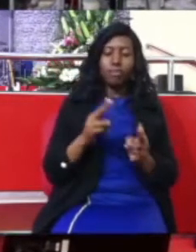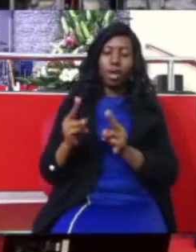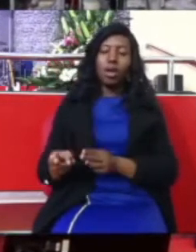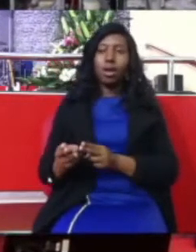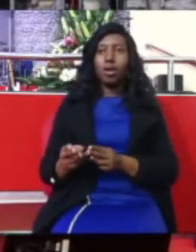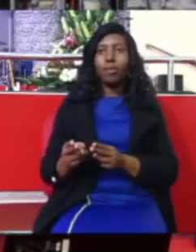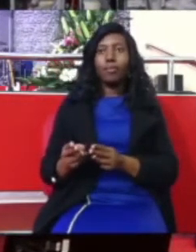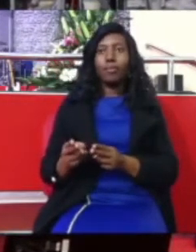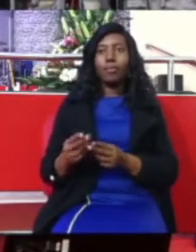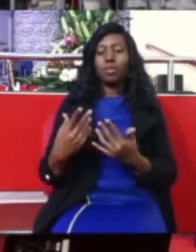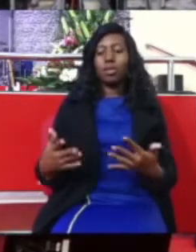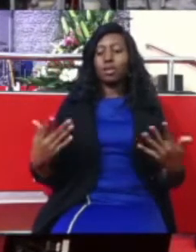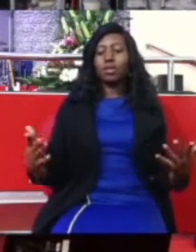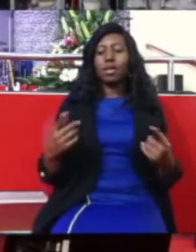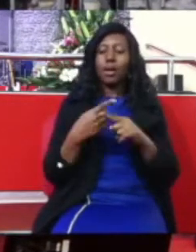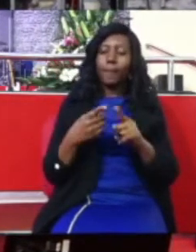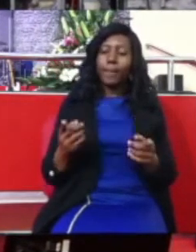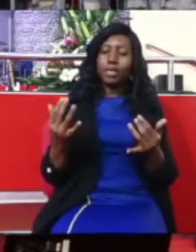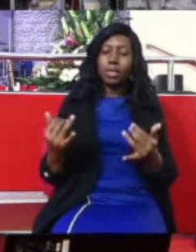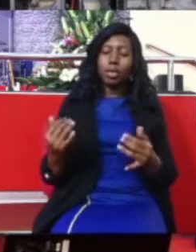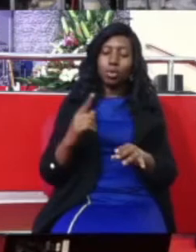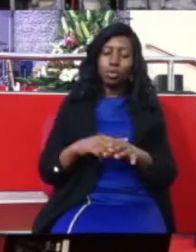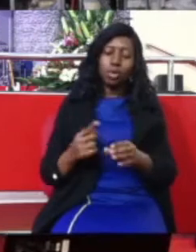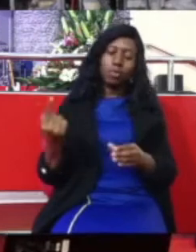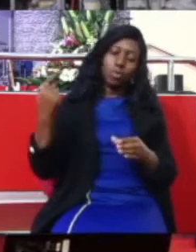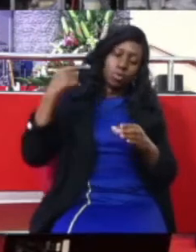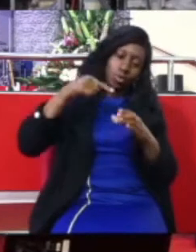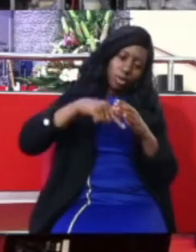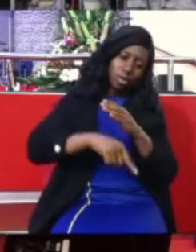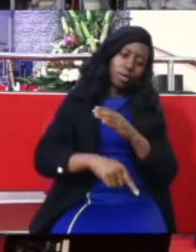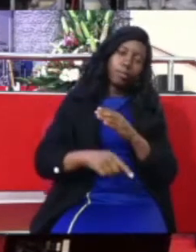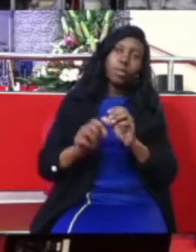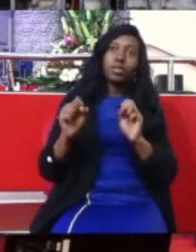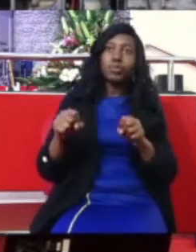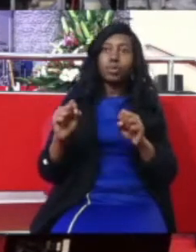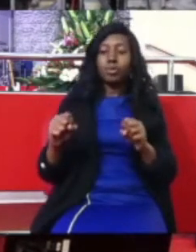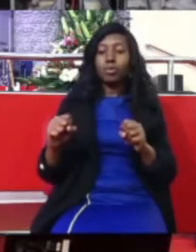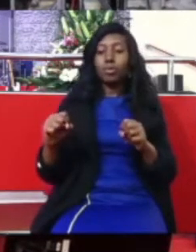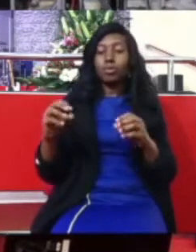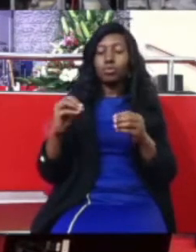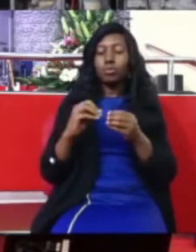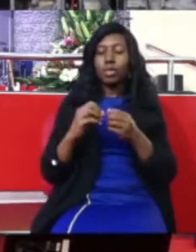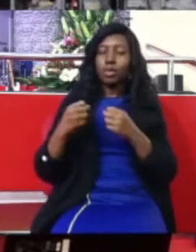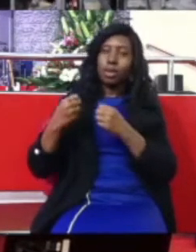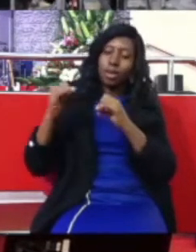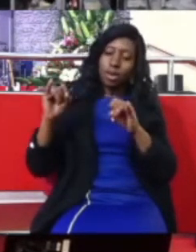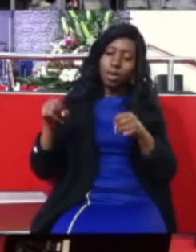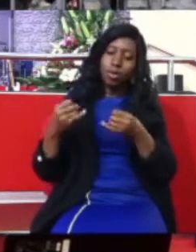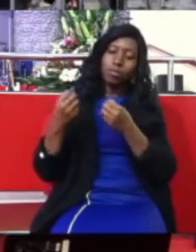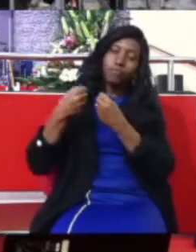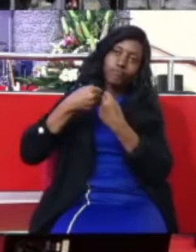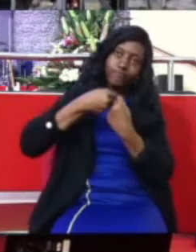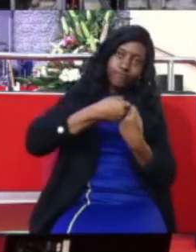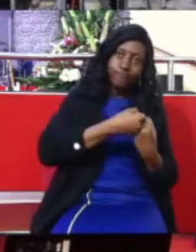shore. However, once you step your game into deeper waters, the atmosphere changes.